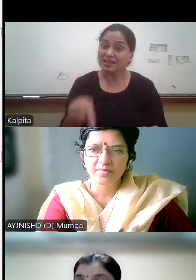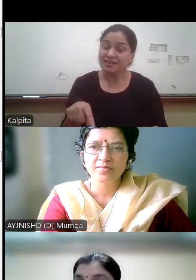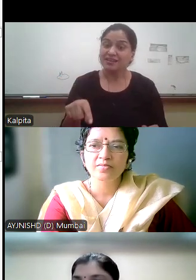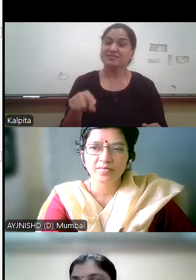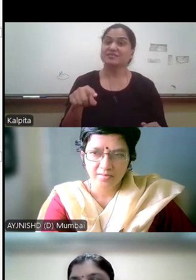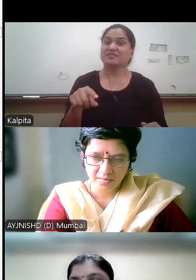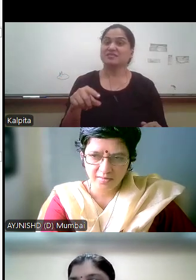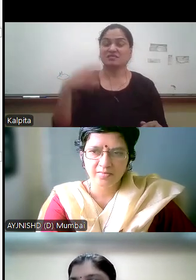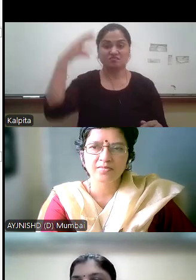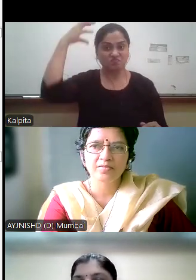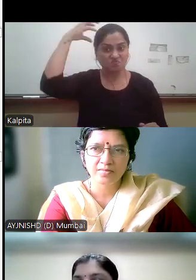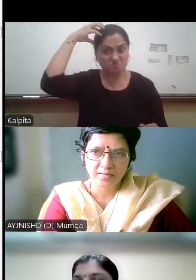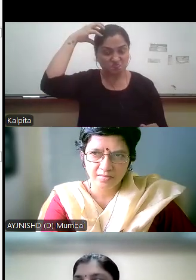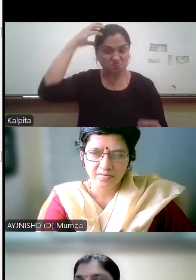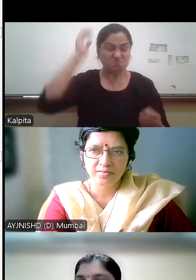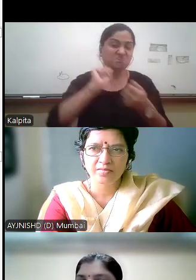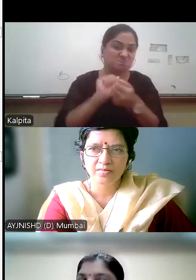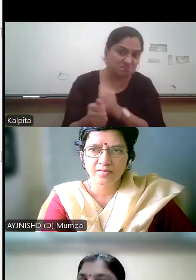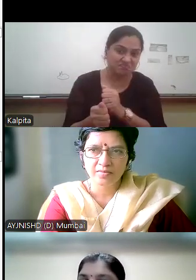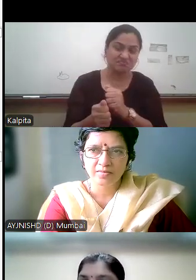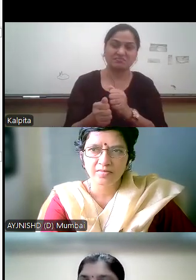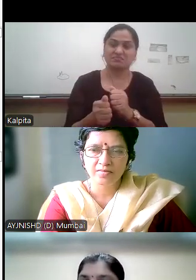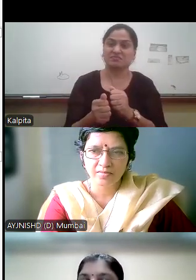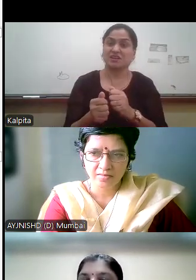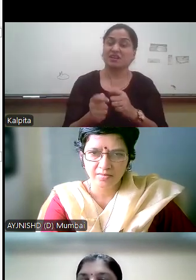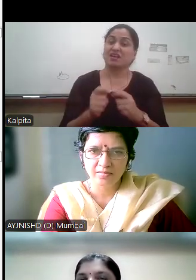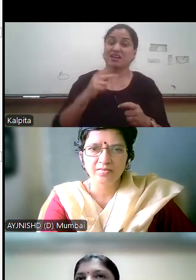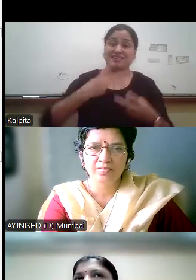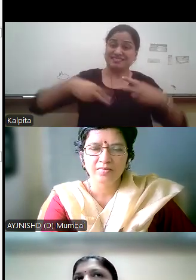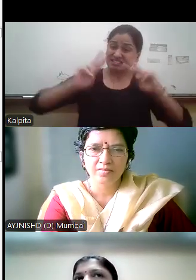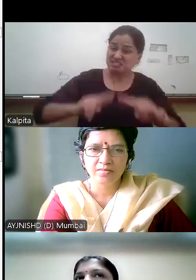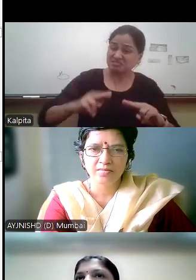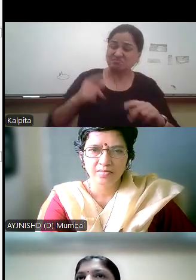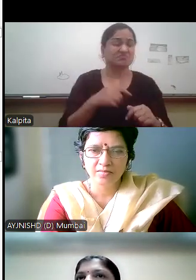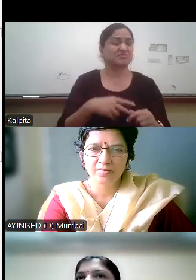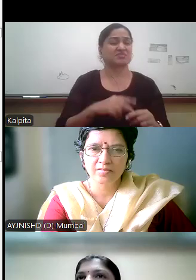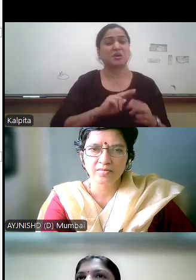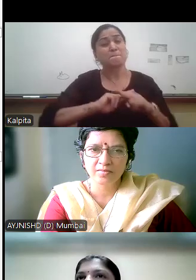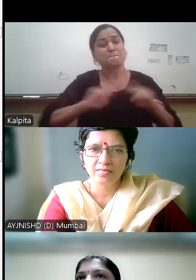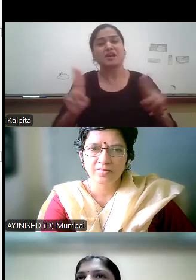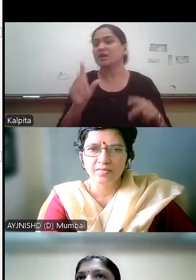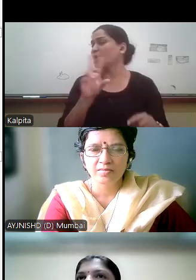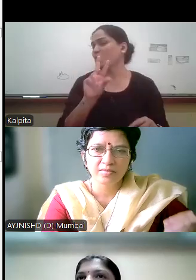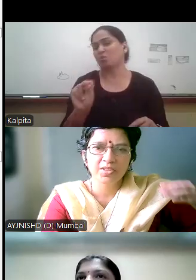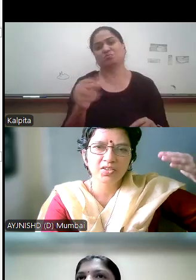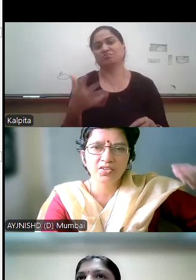been brain damage. It will not recover completely with medicines. Then there is a myth that